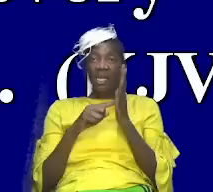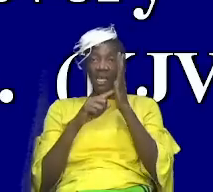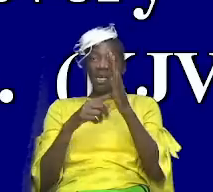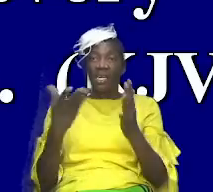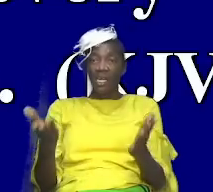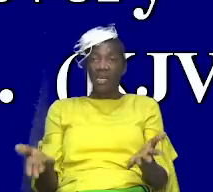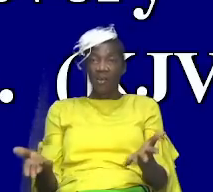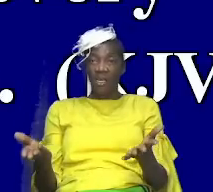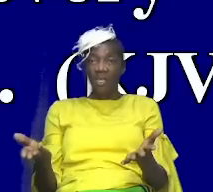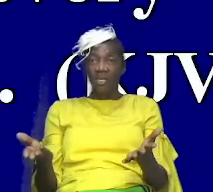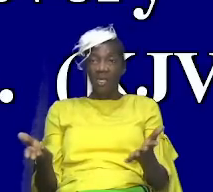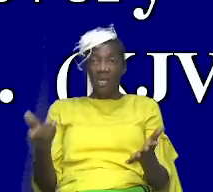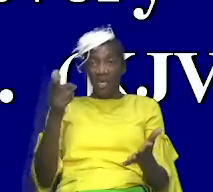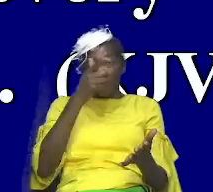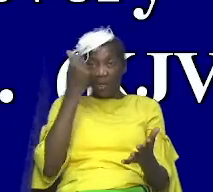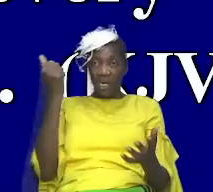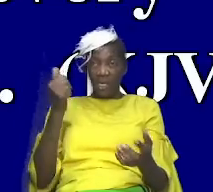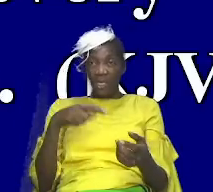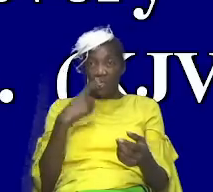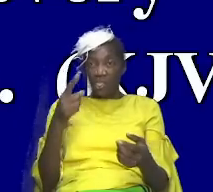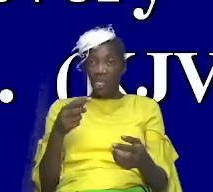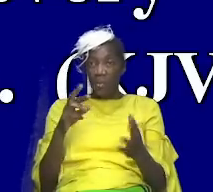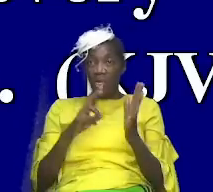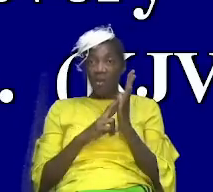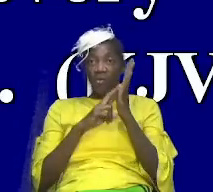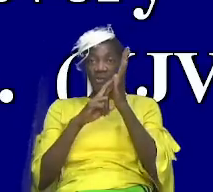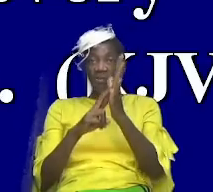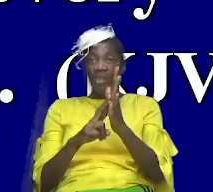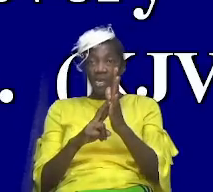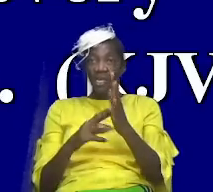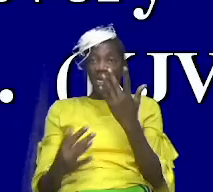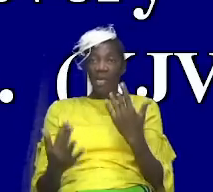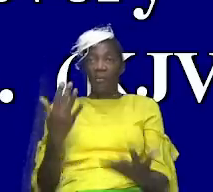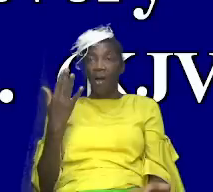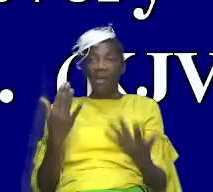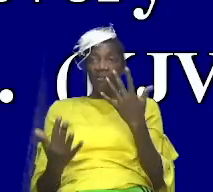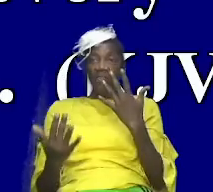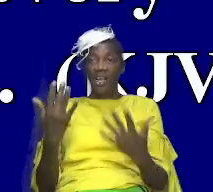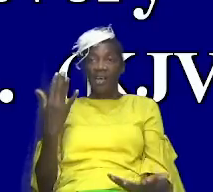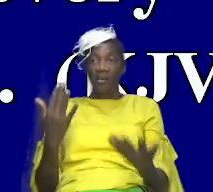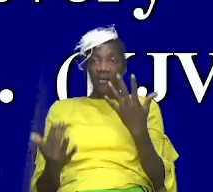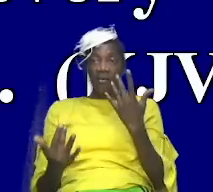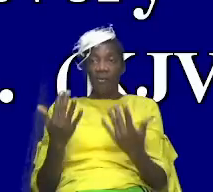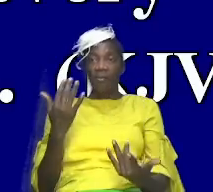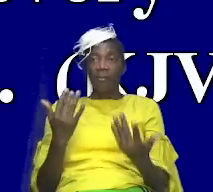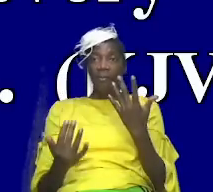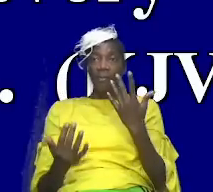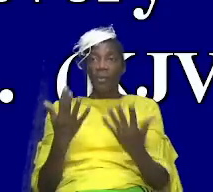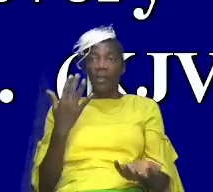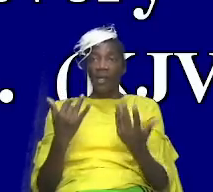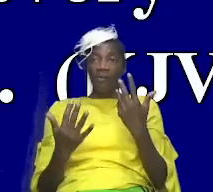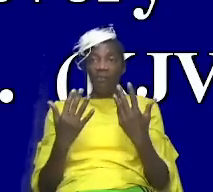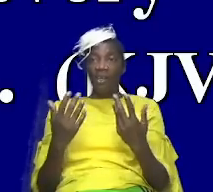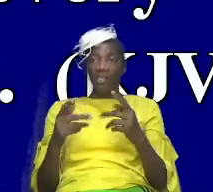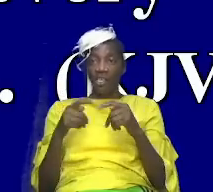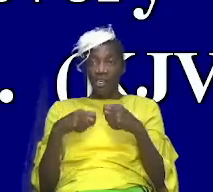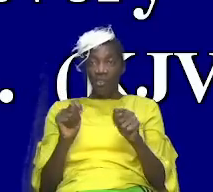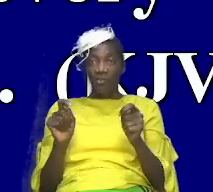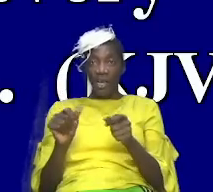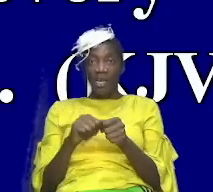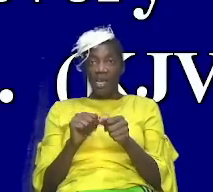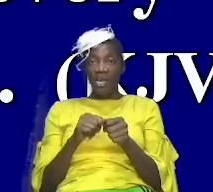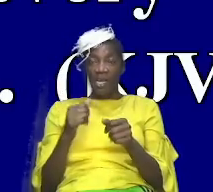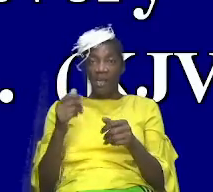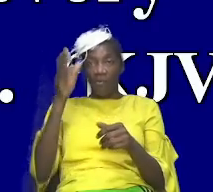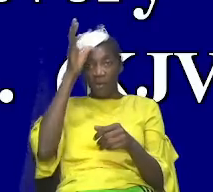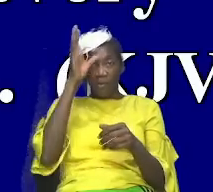it, because it shall be revealed by fire, and the fire shall try every